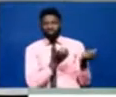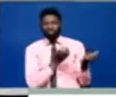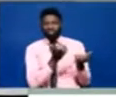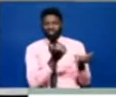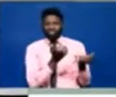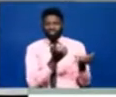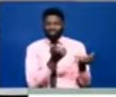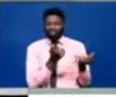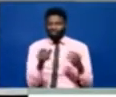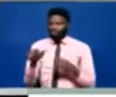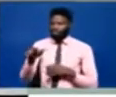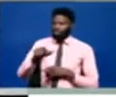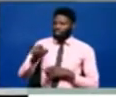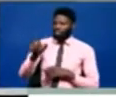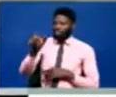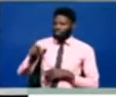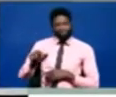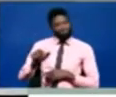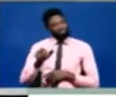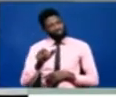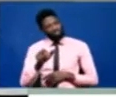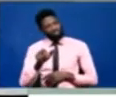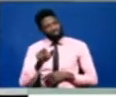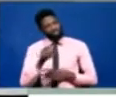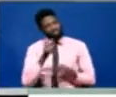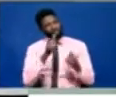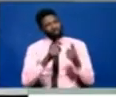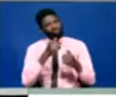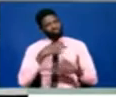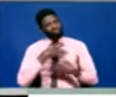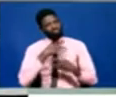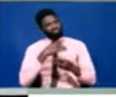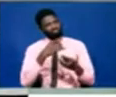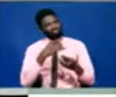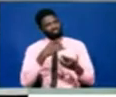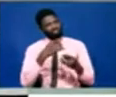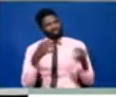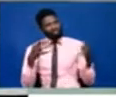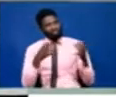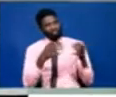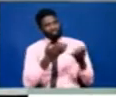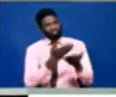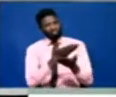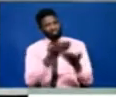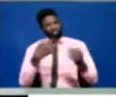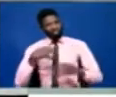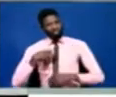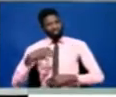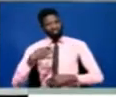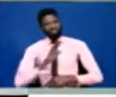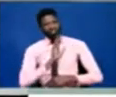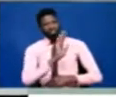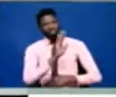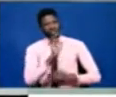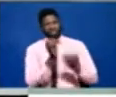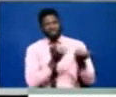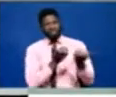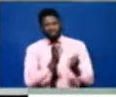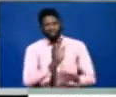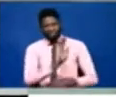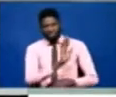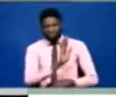and say, which interest are they protecting? They are protecting the interest of their interests, their businesses, their what? That, again,